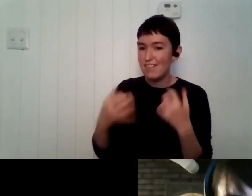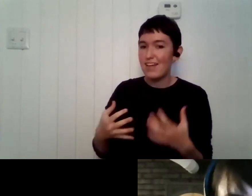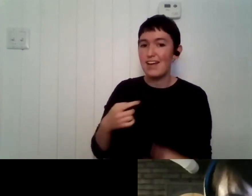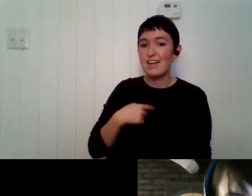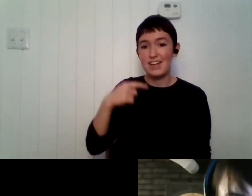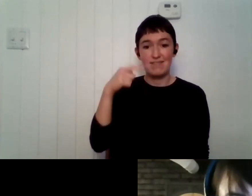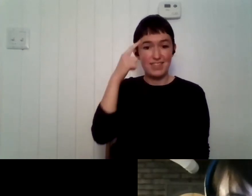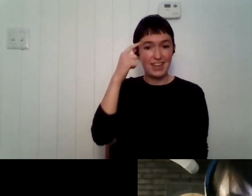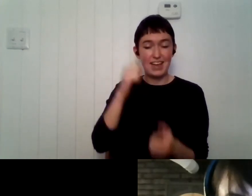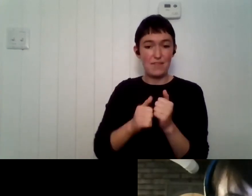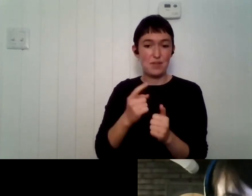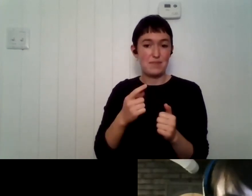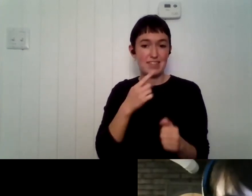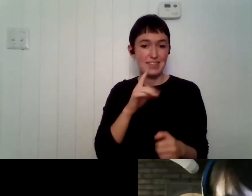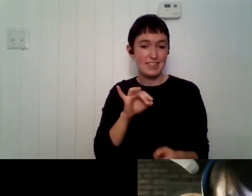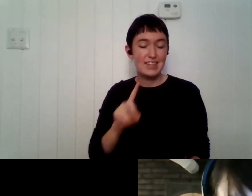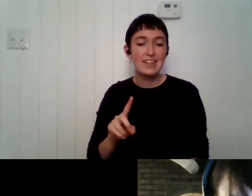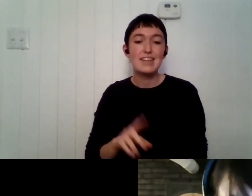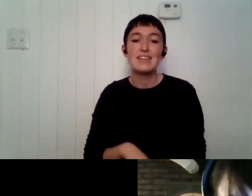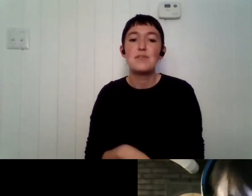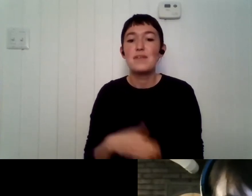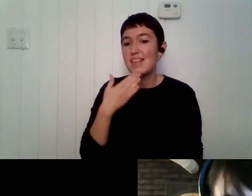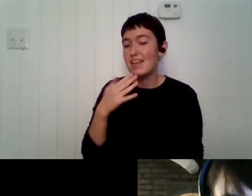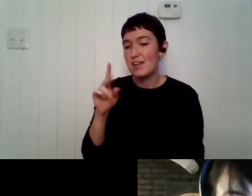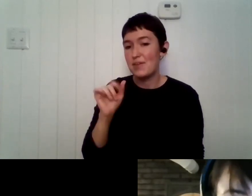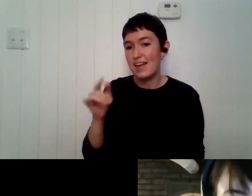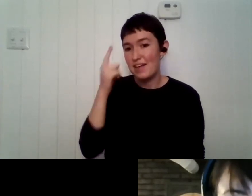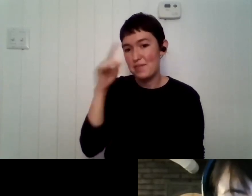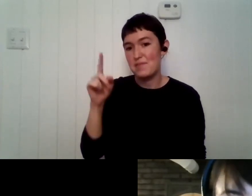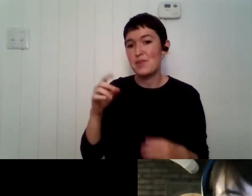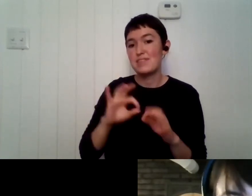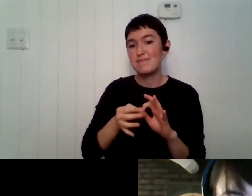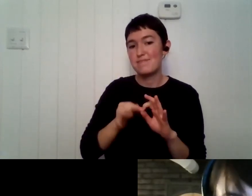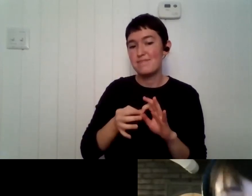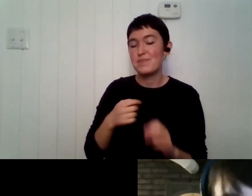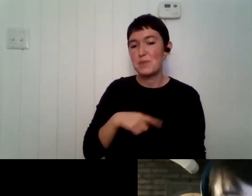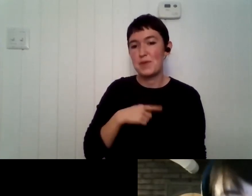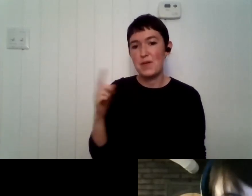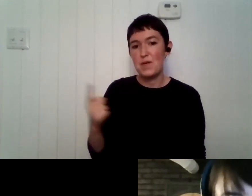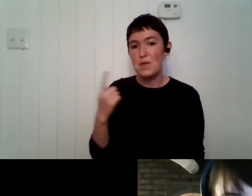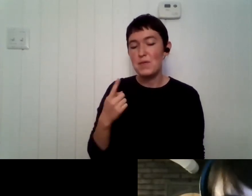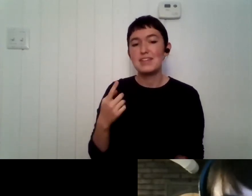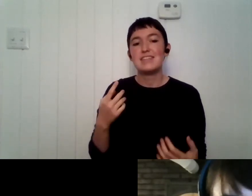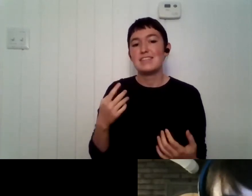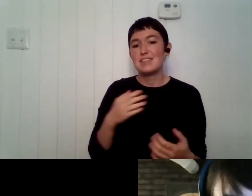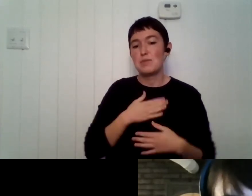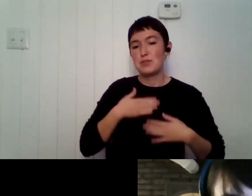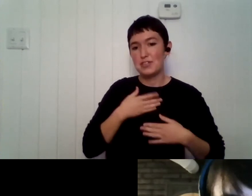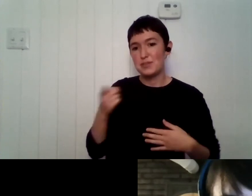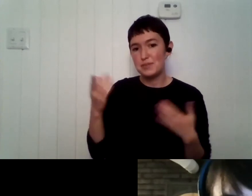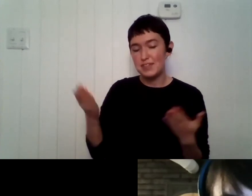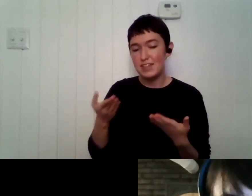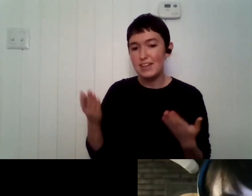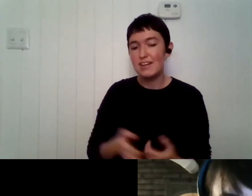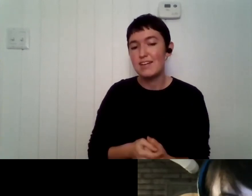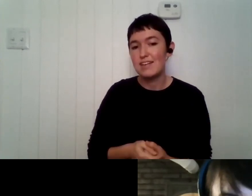too. Thank you again. And thank you, Kay, for signing. We always appreciate you being here. Everybody else, the